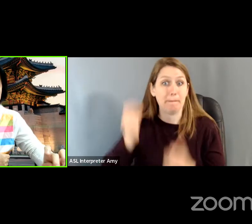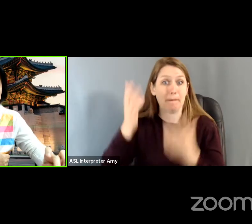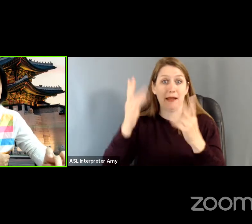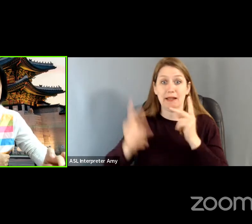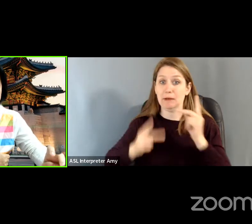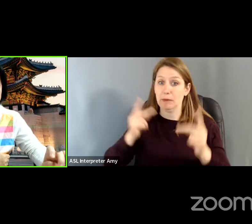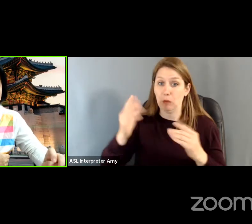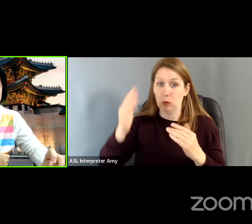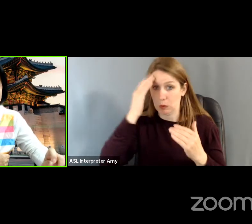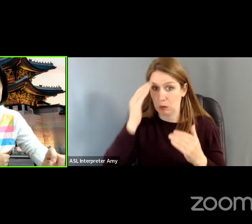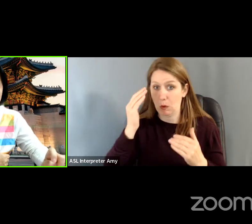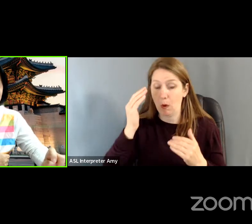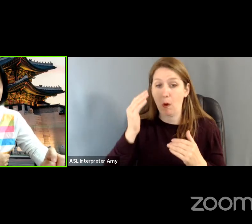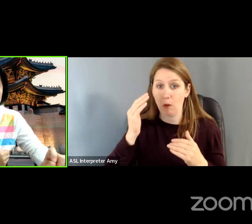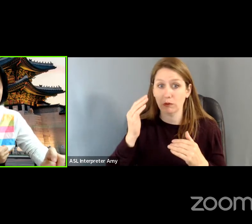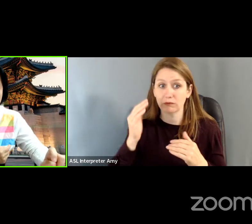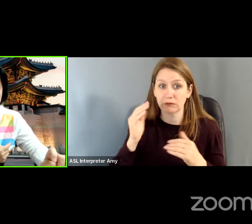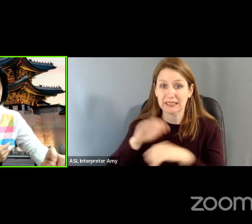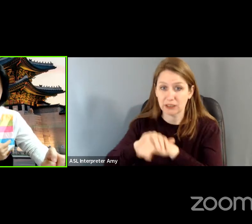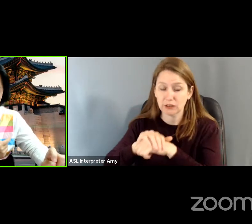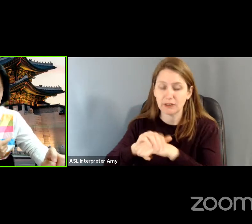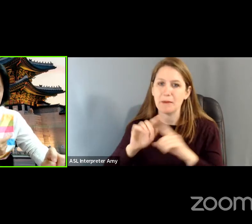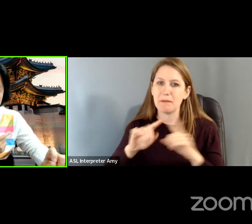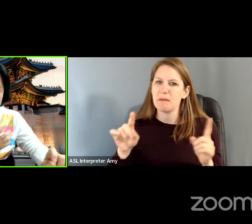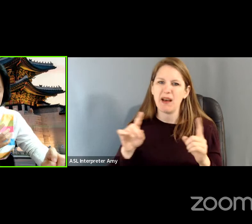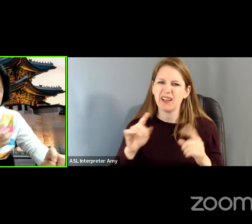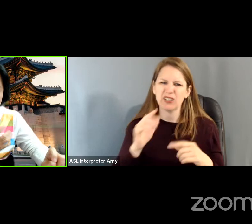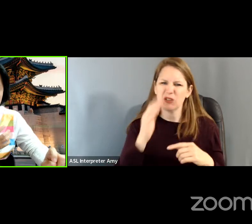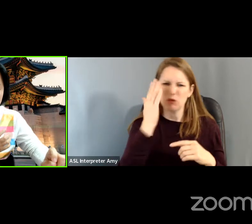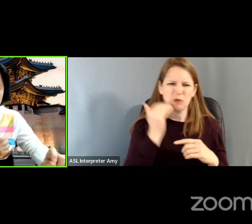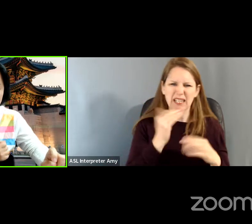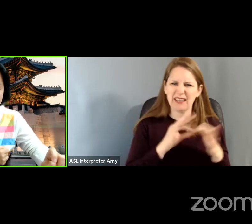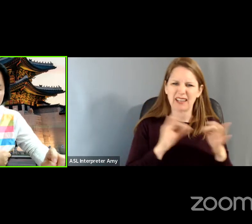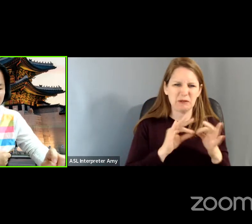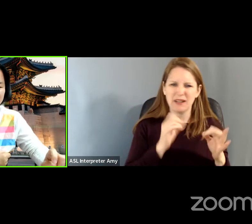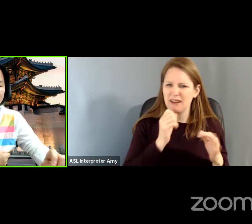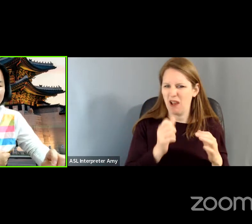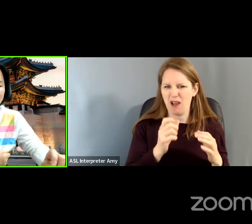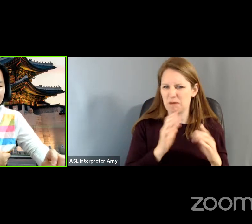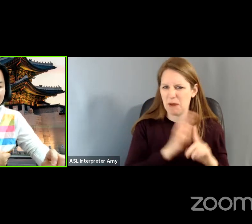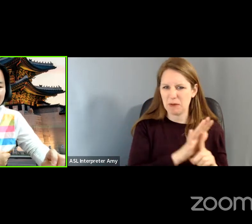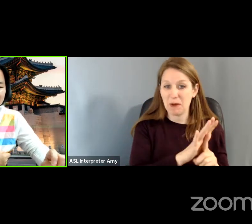Thanks to BTS, a world-famous K-pop group,